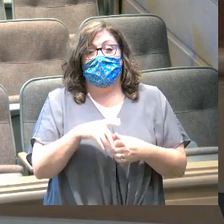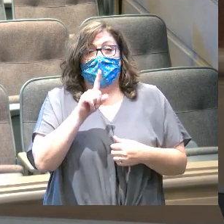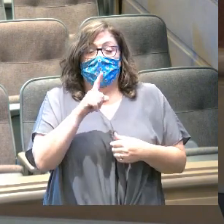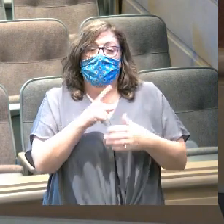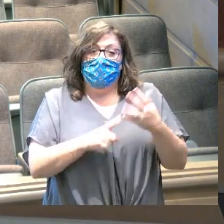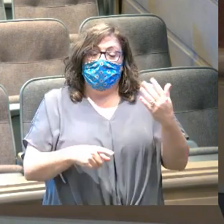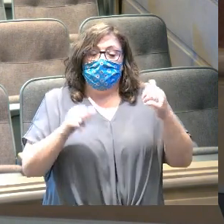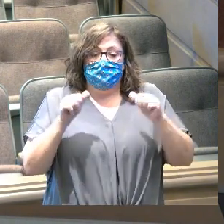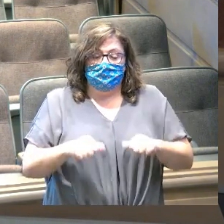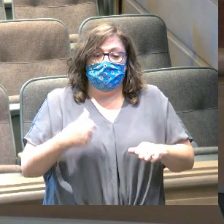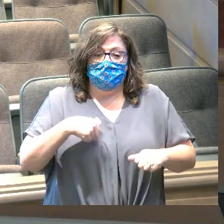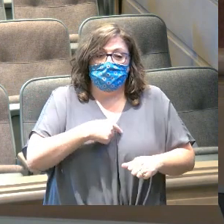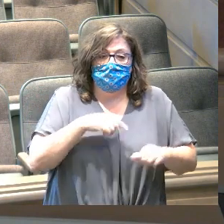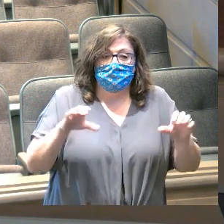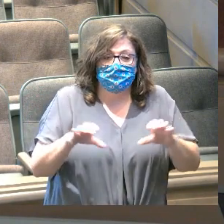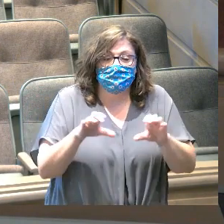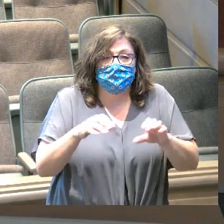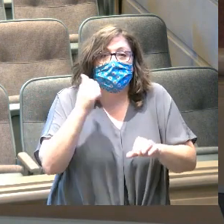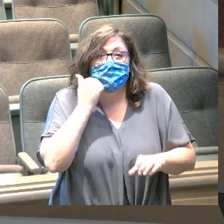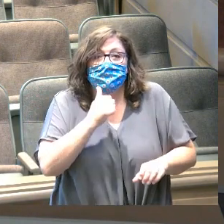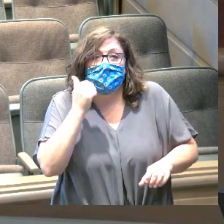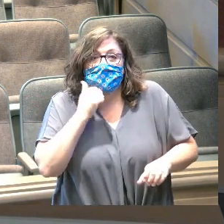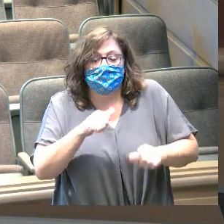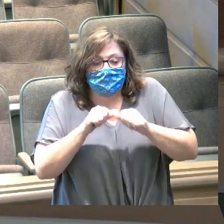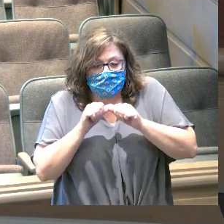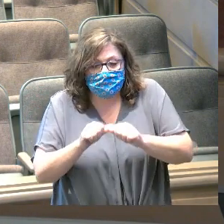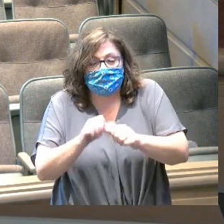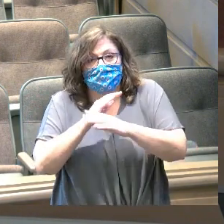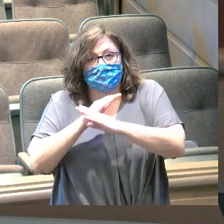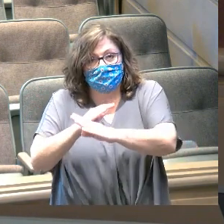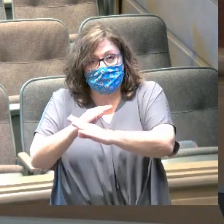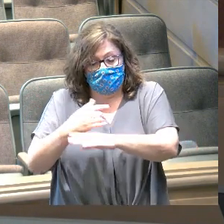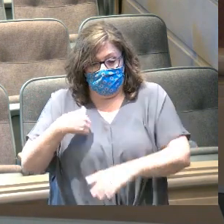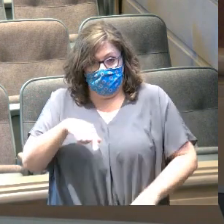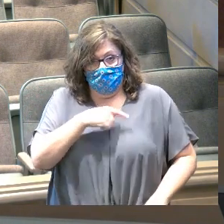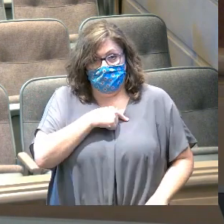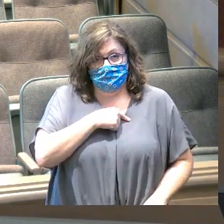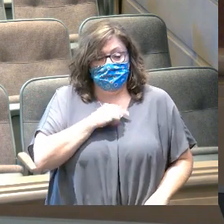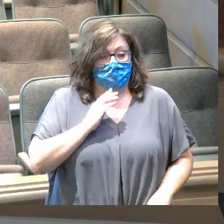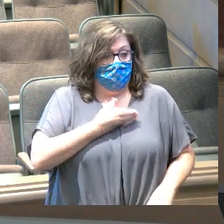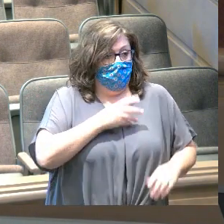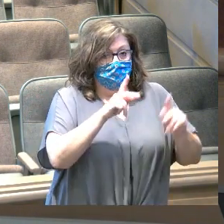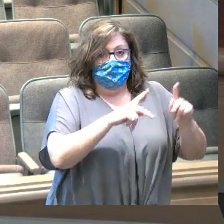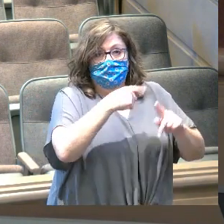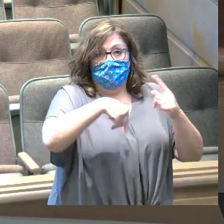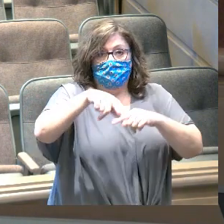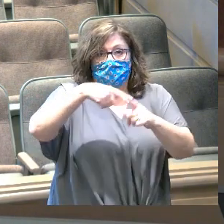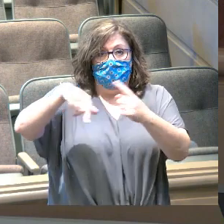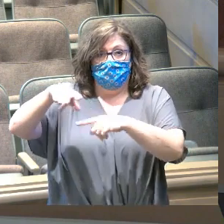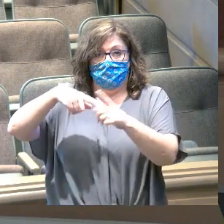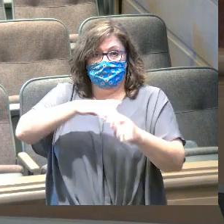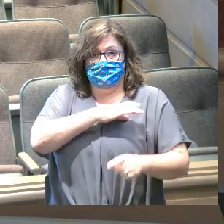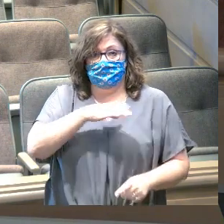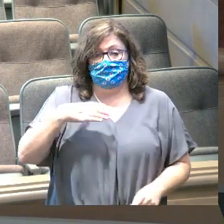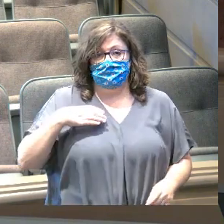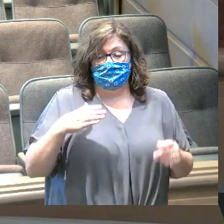daily habits that can continue to protect us and protect our fellow citizens? Some of the things that I'm thinking about